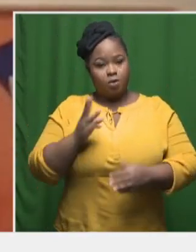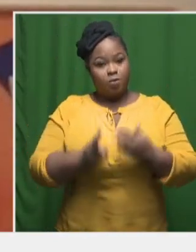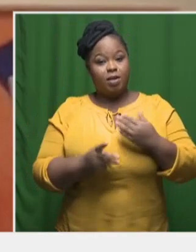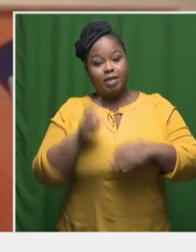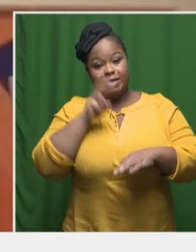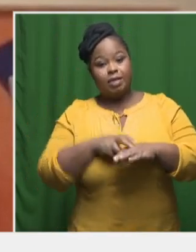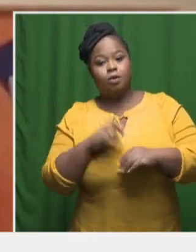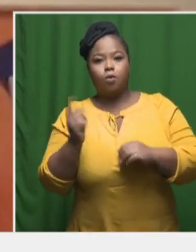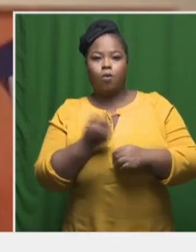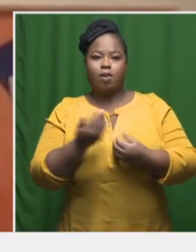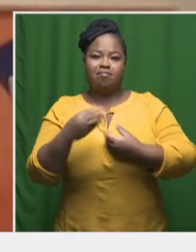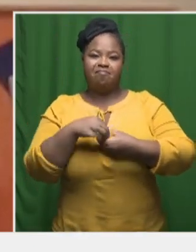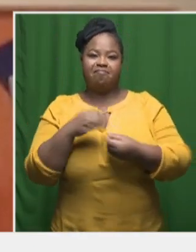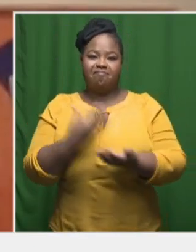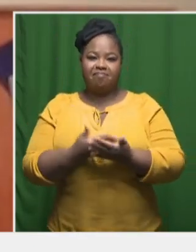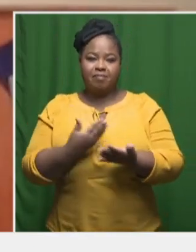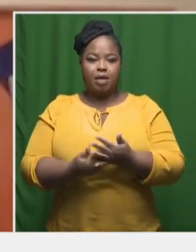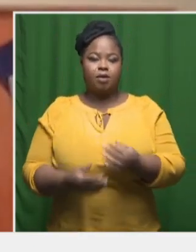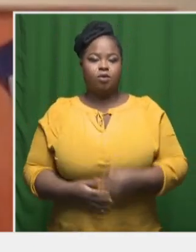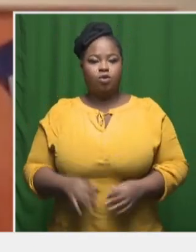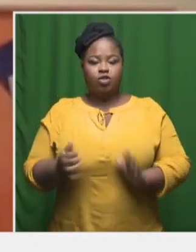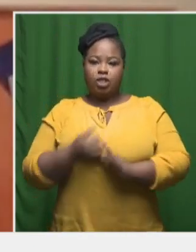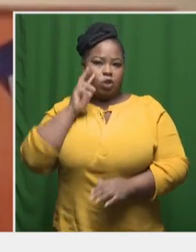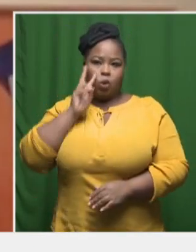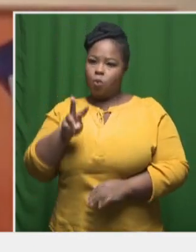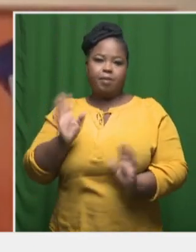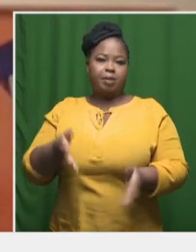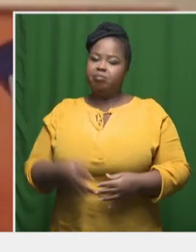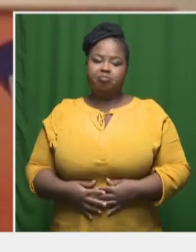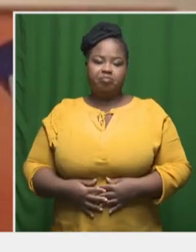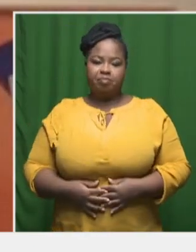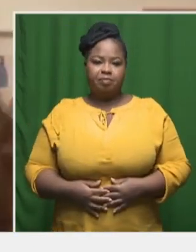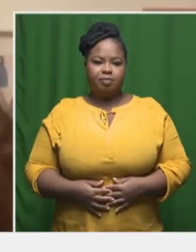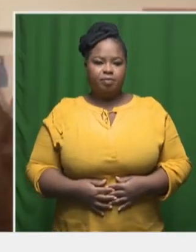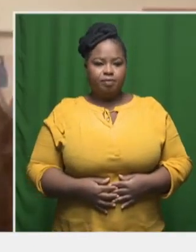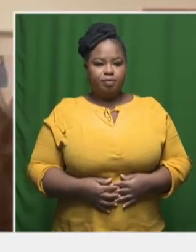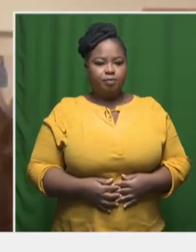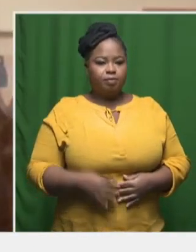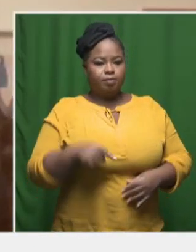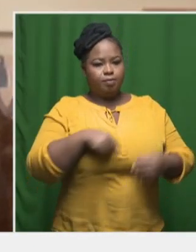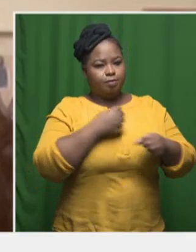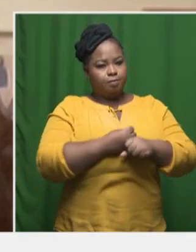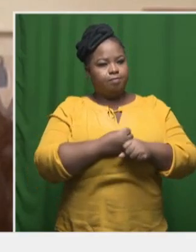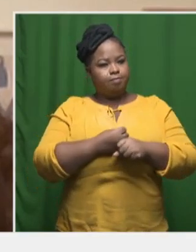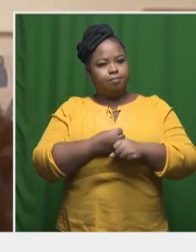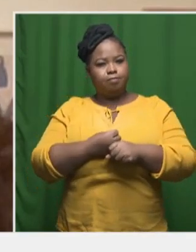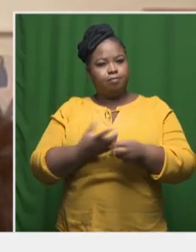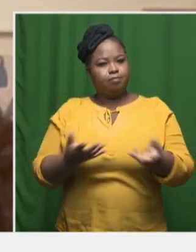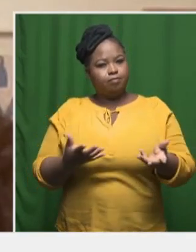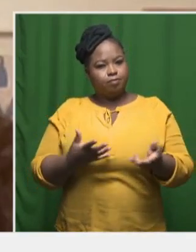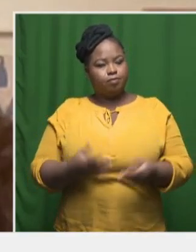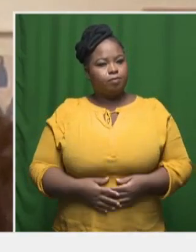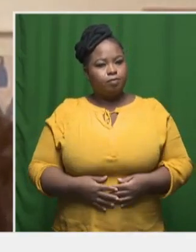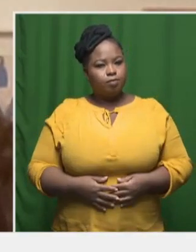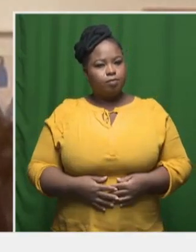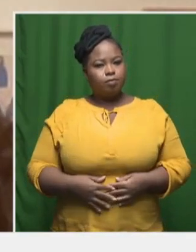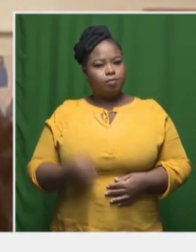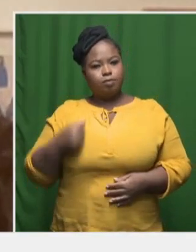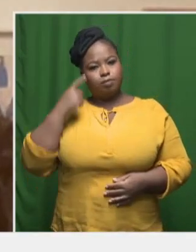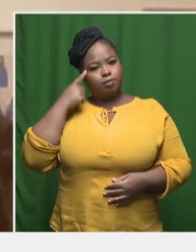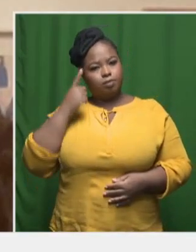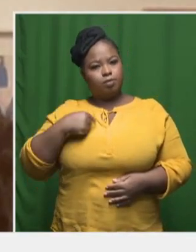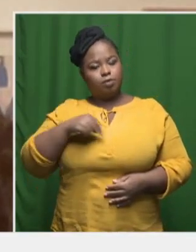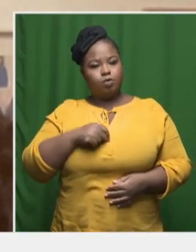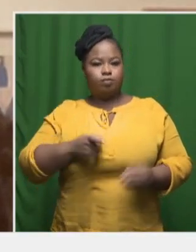require everyone to get involved and not just look. Yeah. What are the trends this year? What are we looking at? Which direction